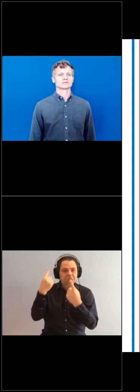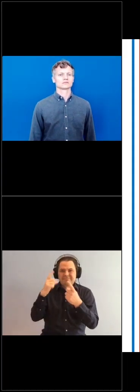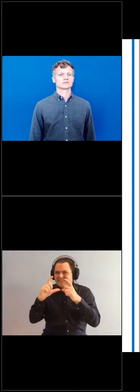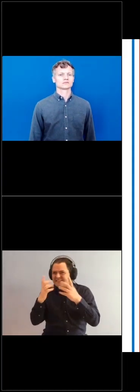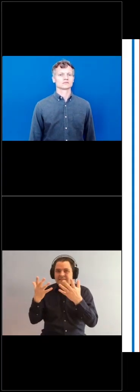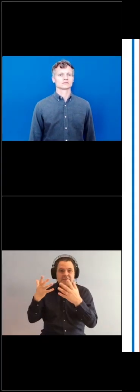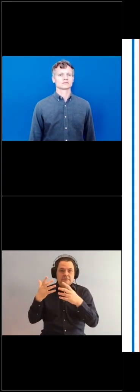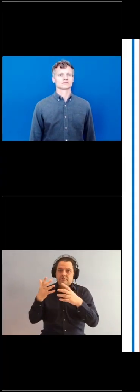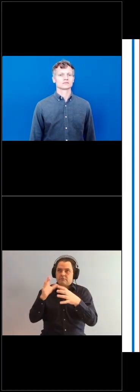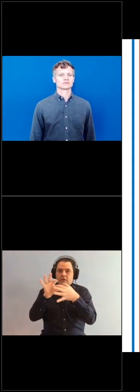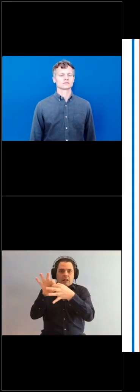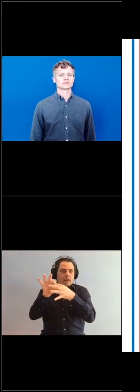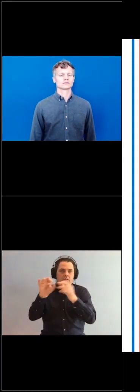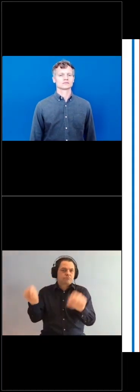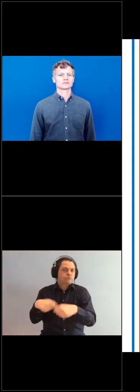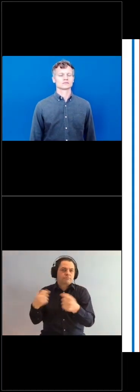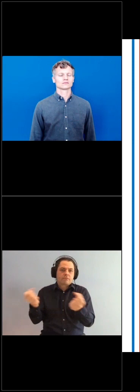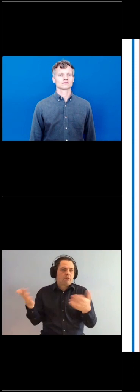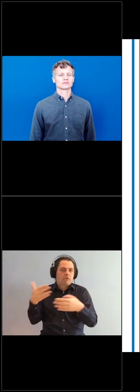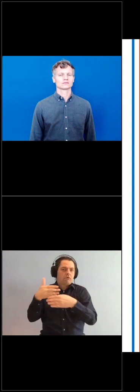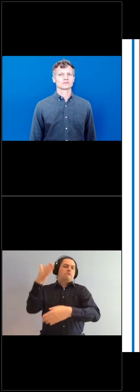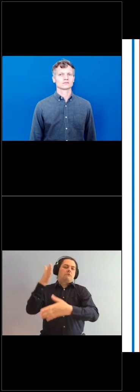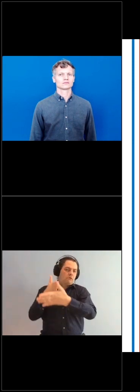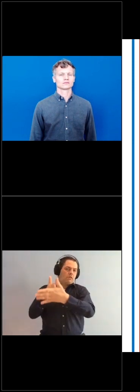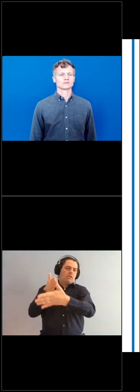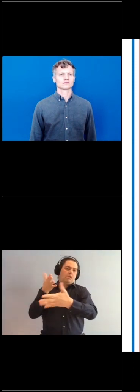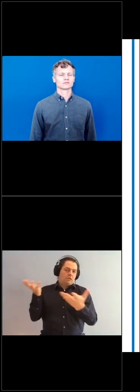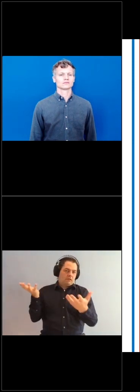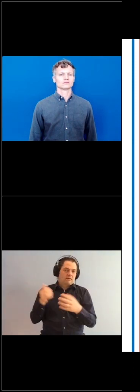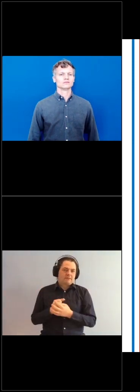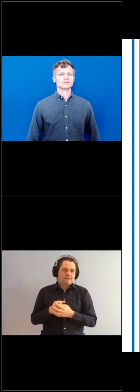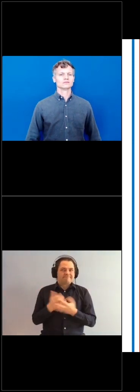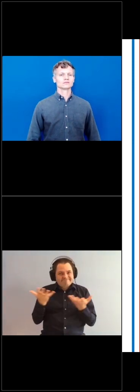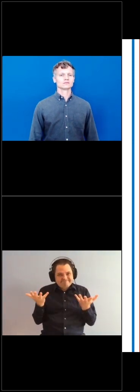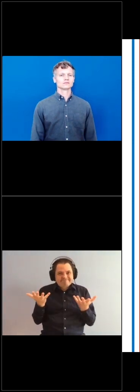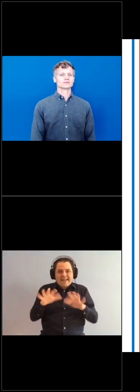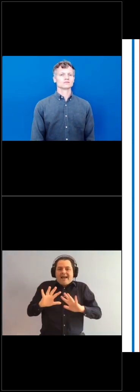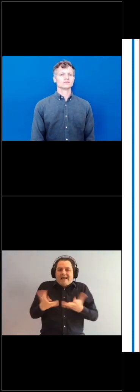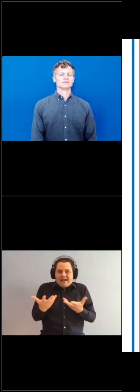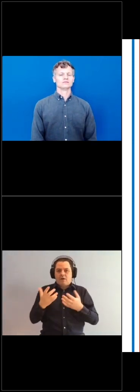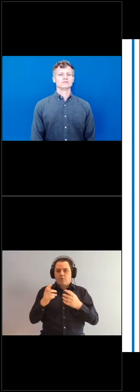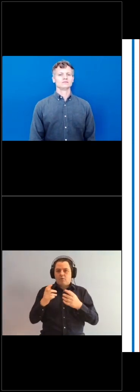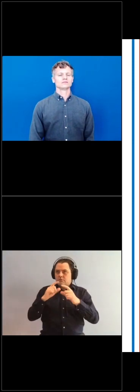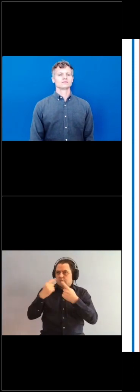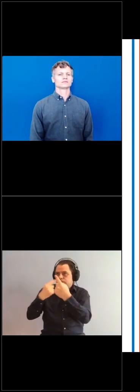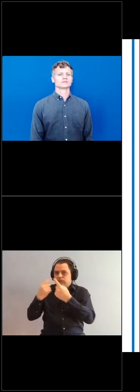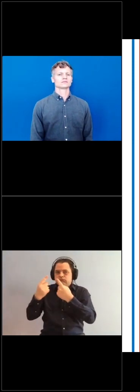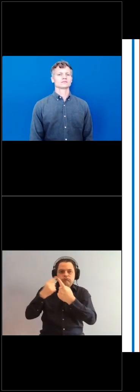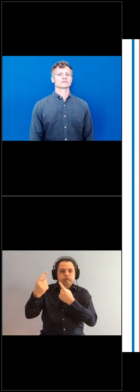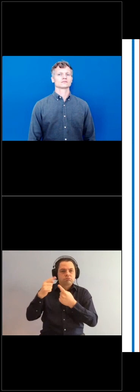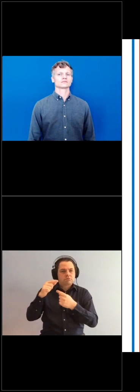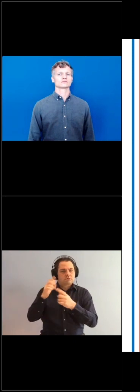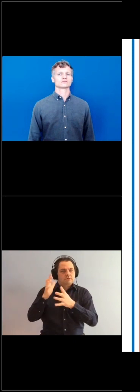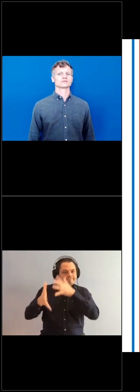This one is also really explaining how is the communication barriers. But the good